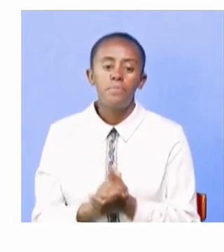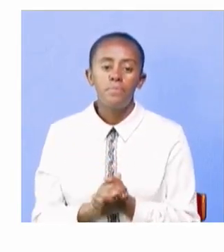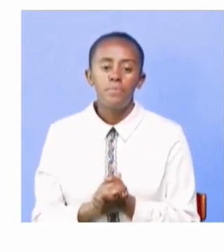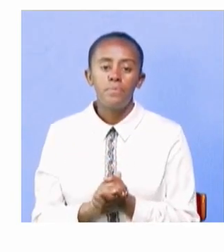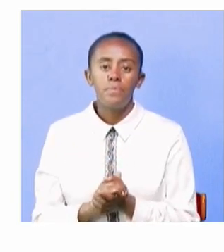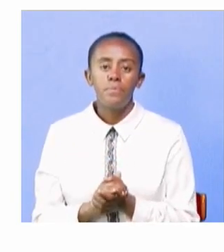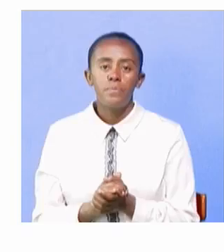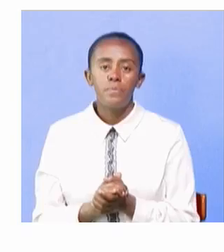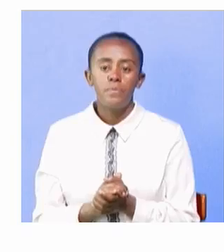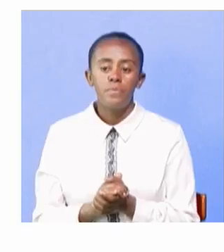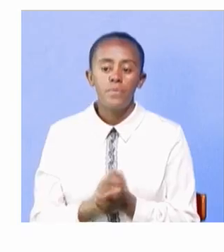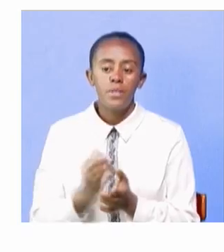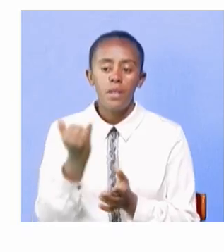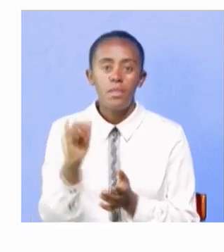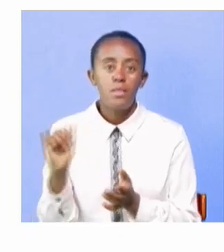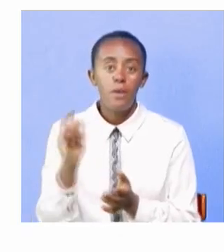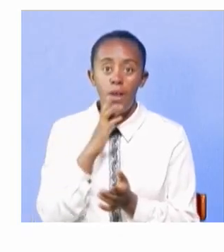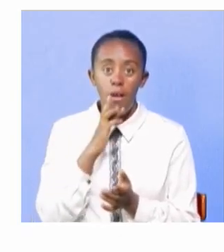they are